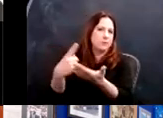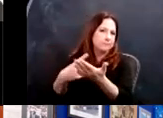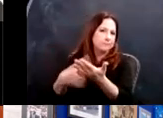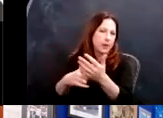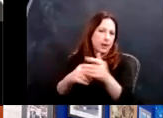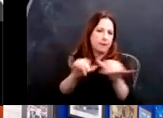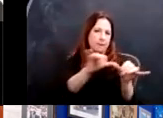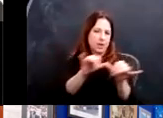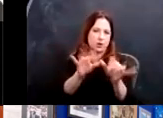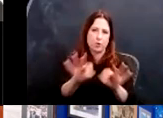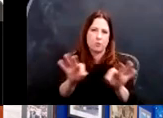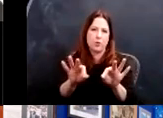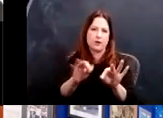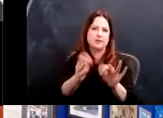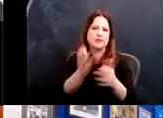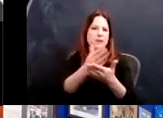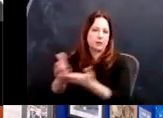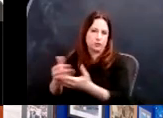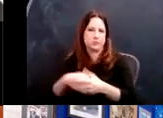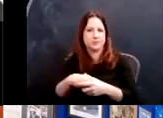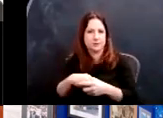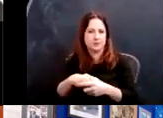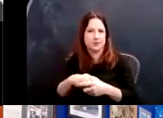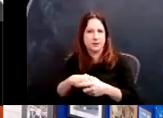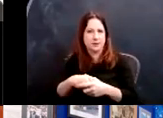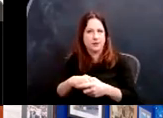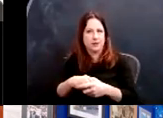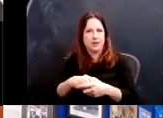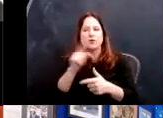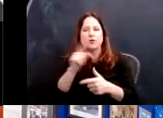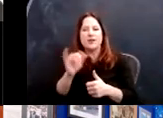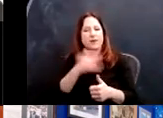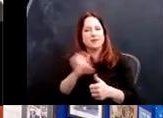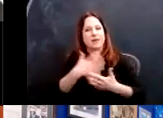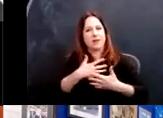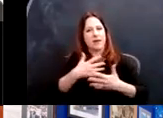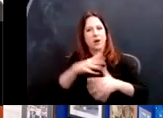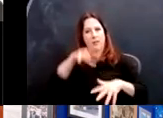important dimensions, because that's kind of the air that people breathe in those places. Mm-hmm.